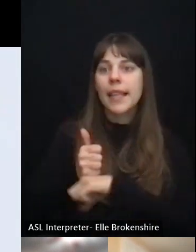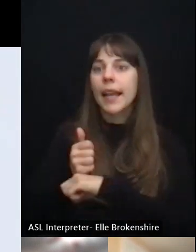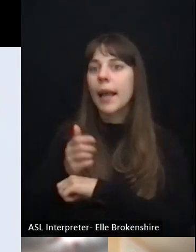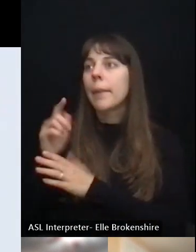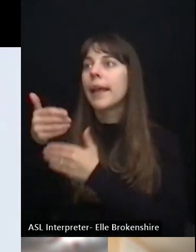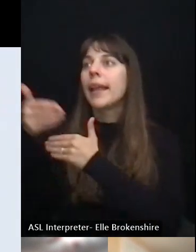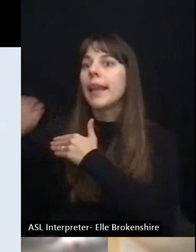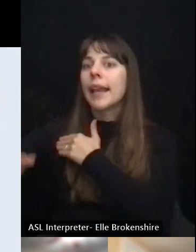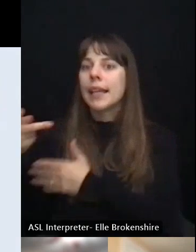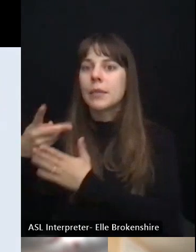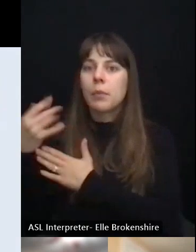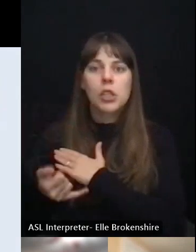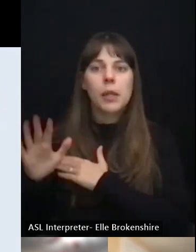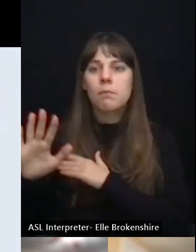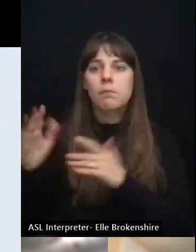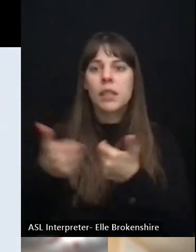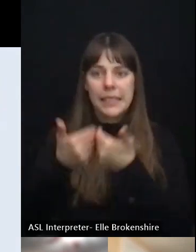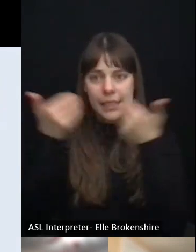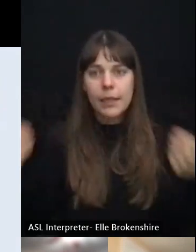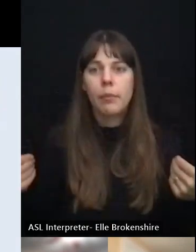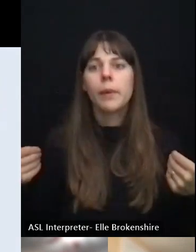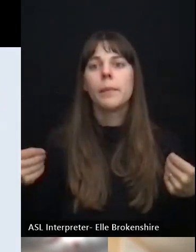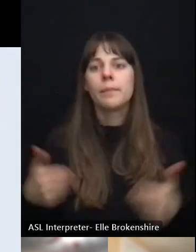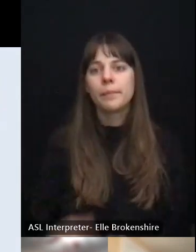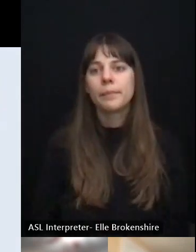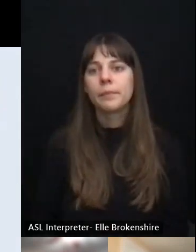They are really two completely separate projects.